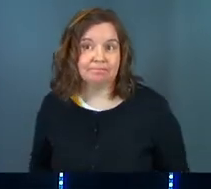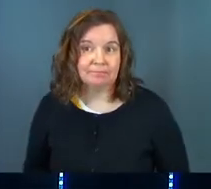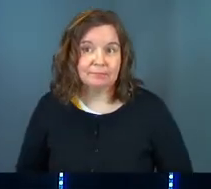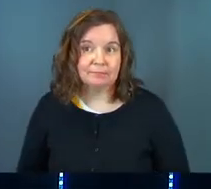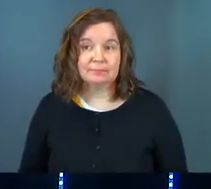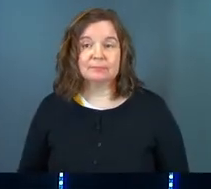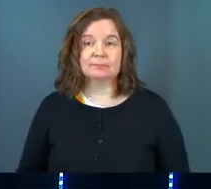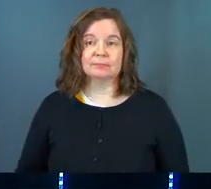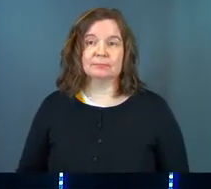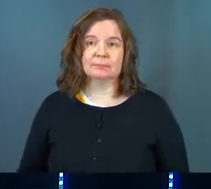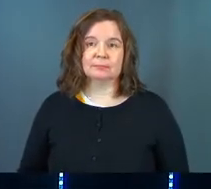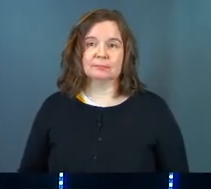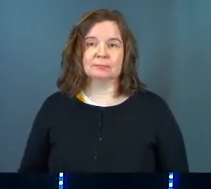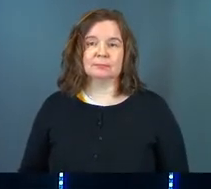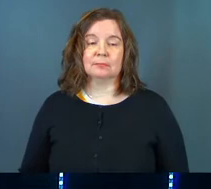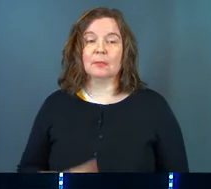know.